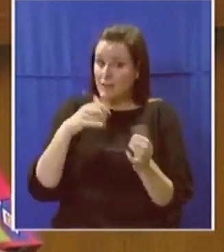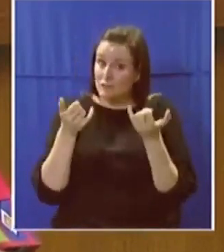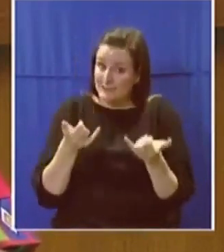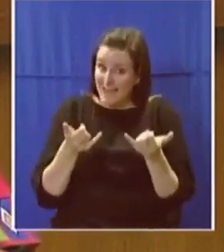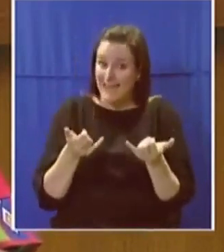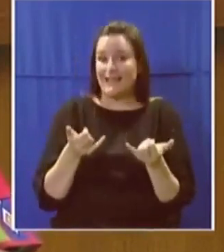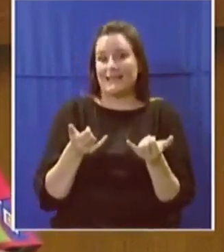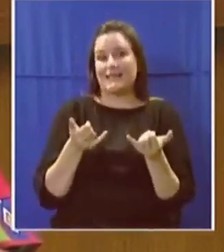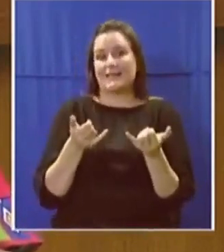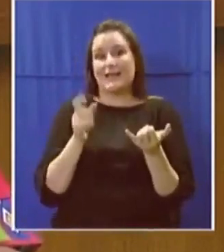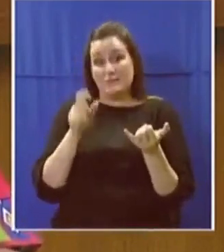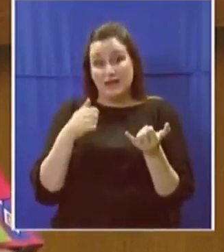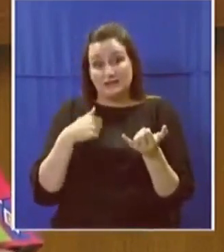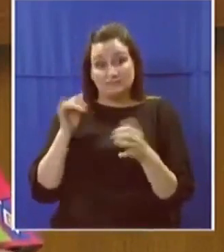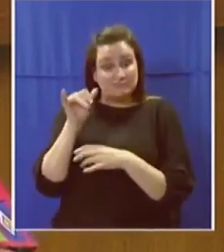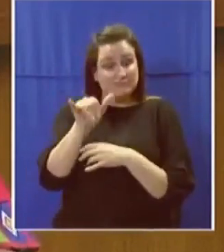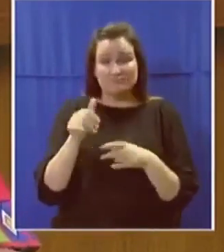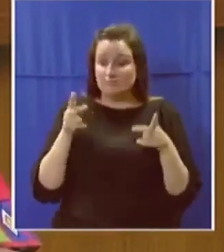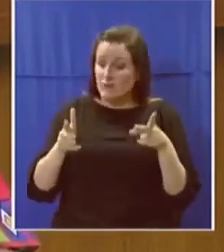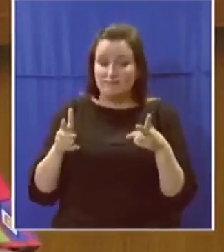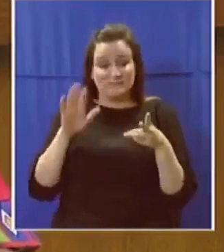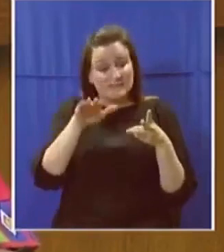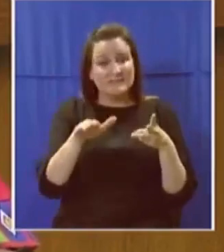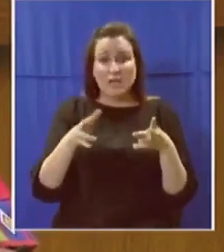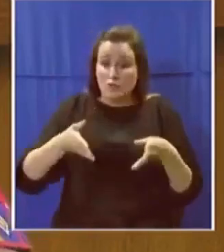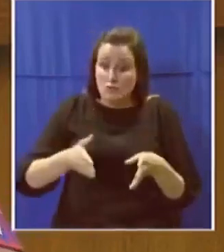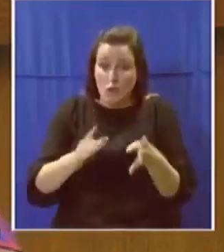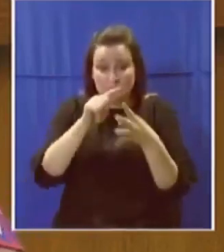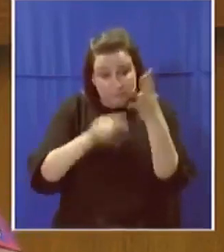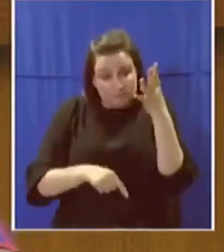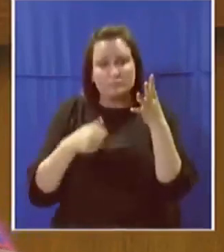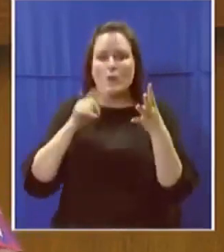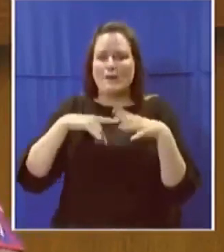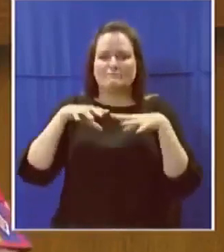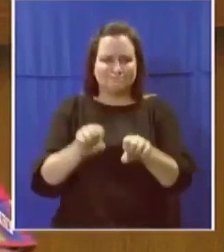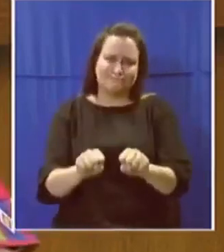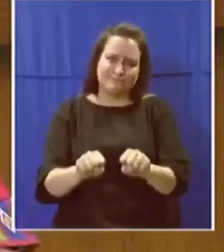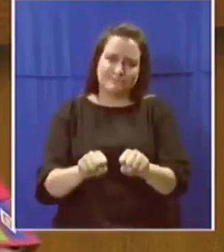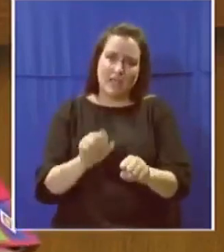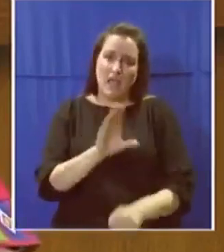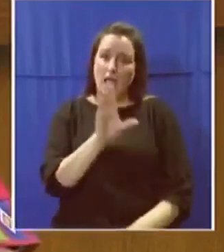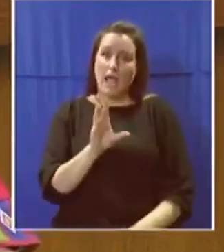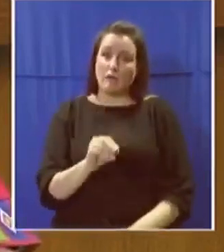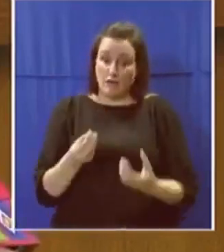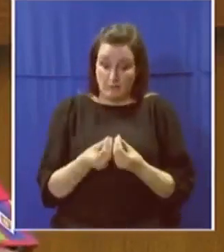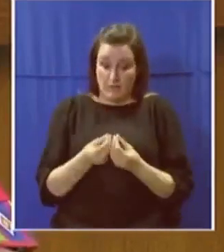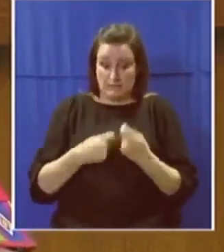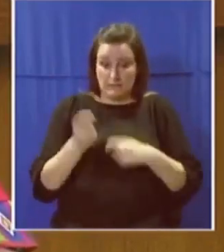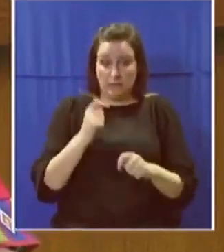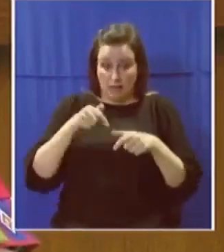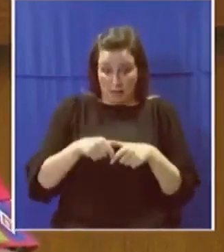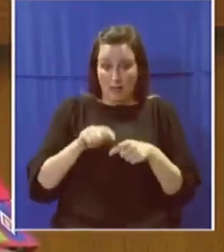by rail, by air, by sea, and by road. The free movement of African goods from one country